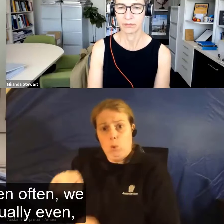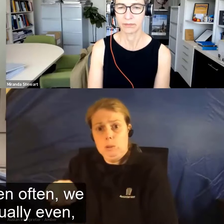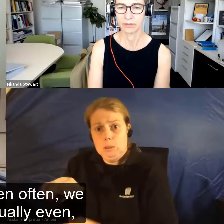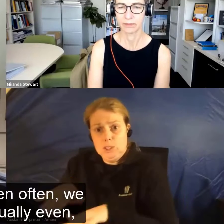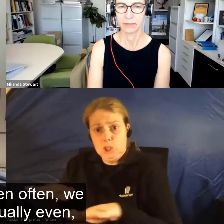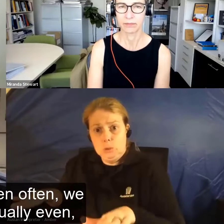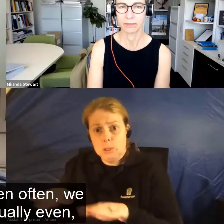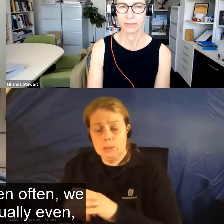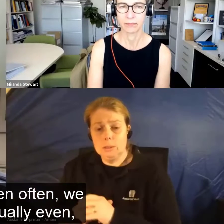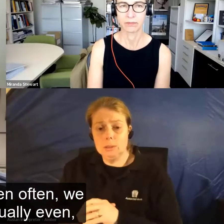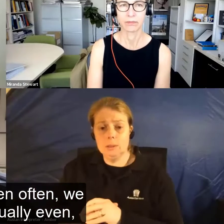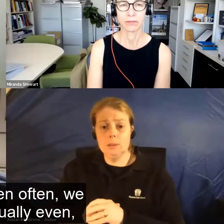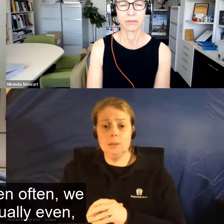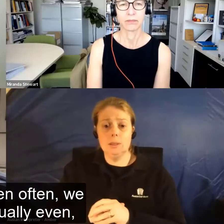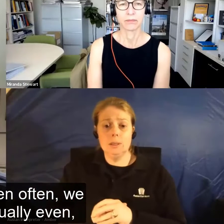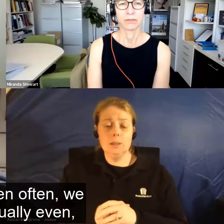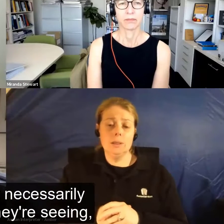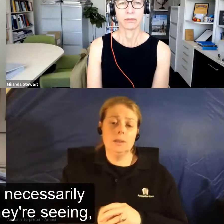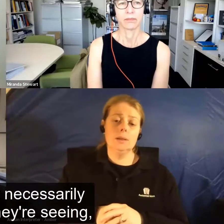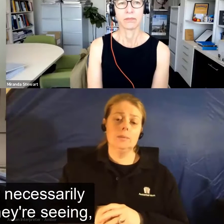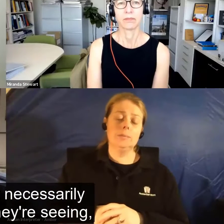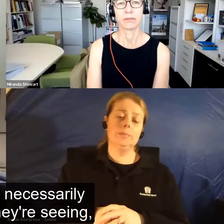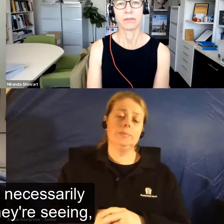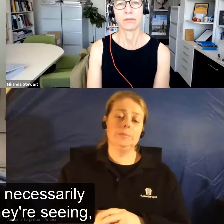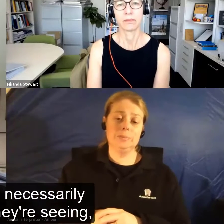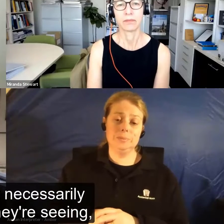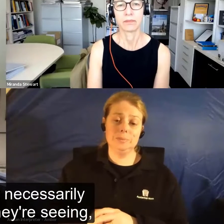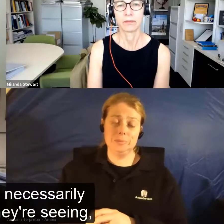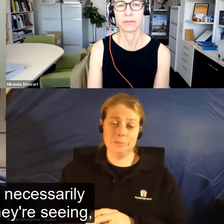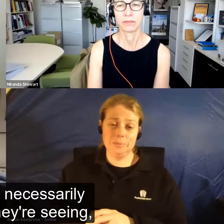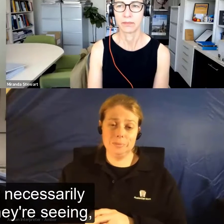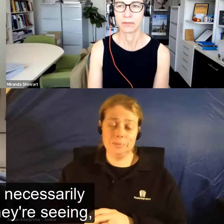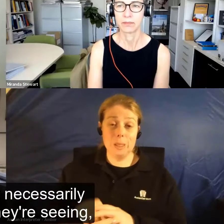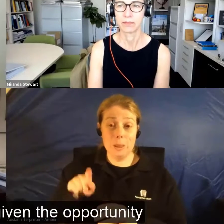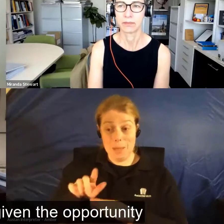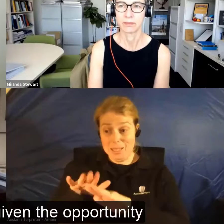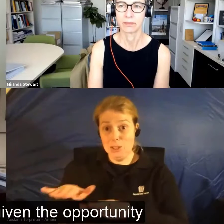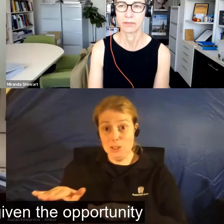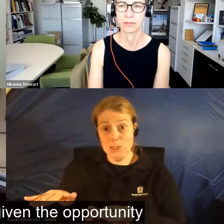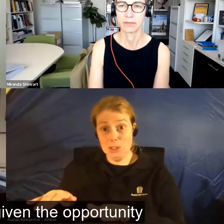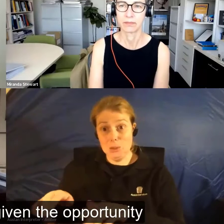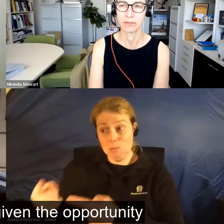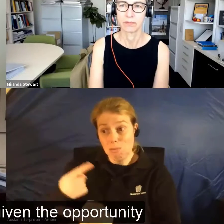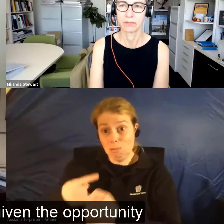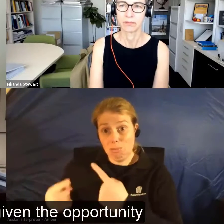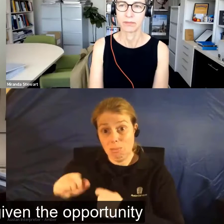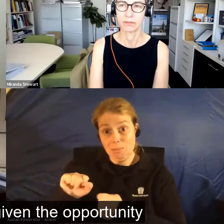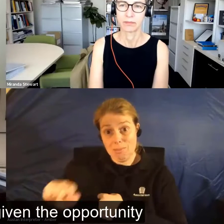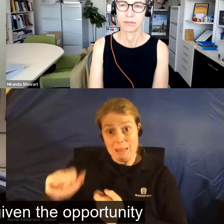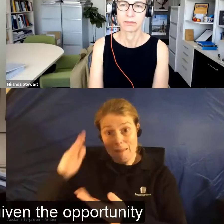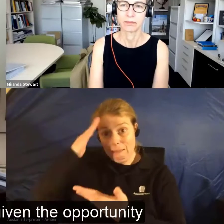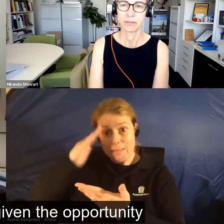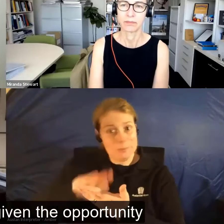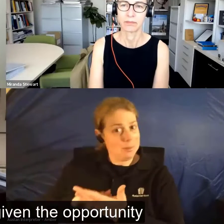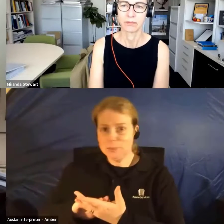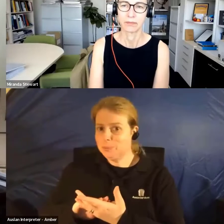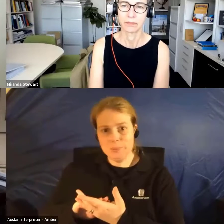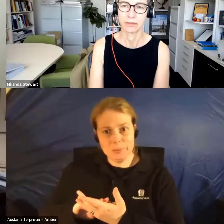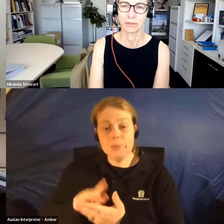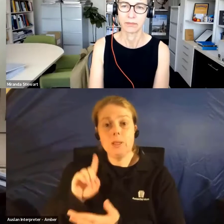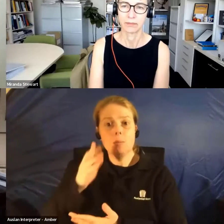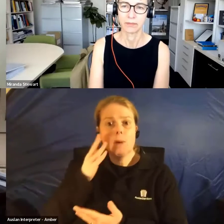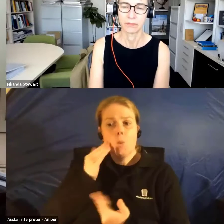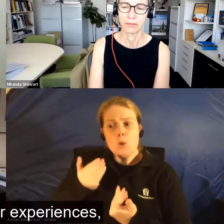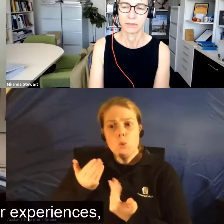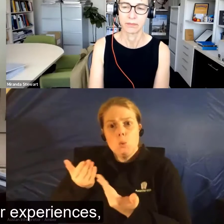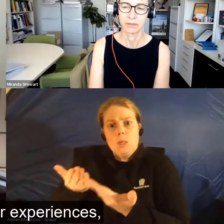children often, we don't actually even, they won't necessarily say what they're seeing, but when they're given the opportunity